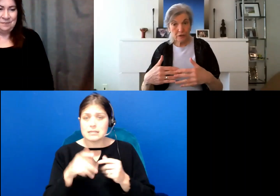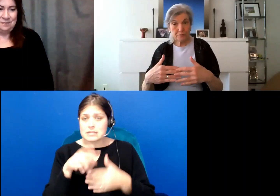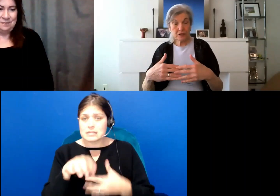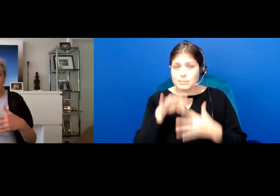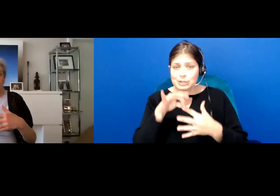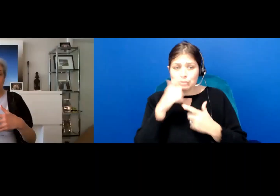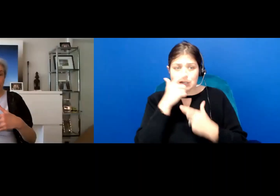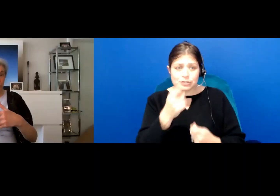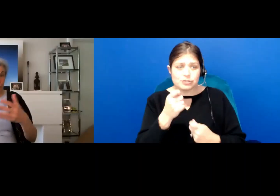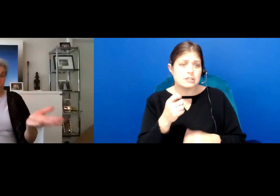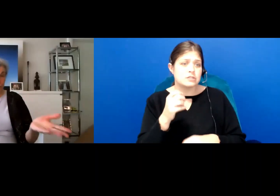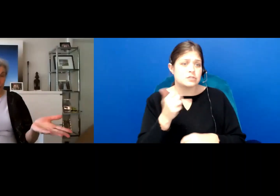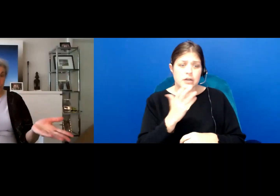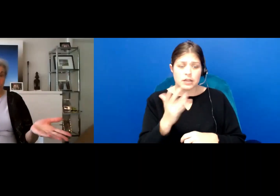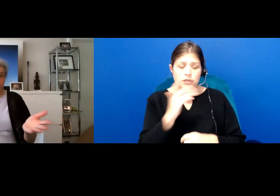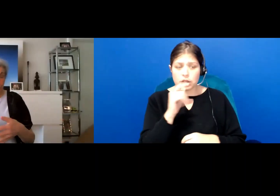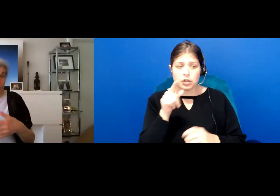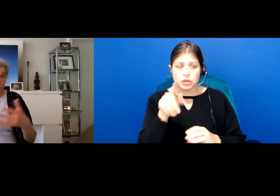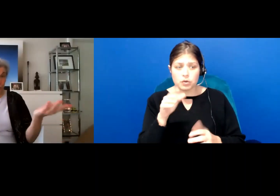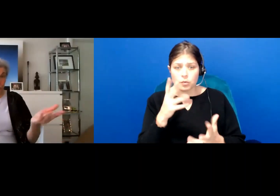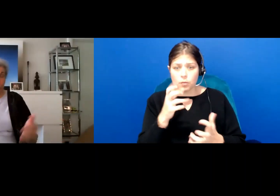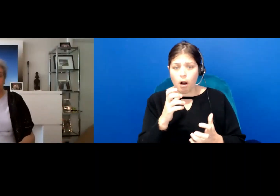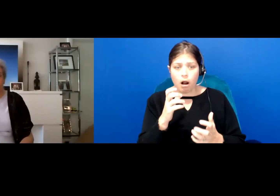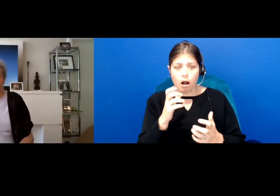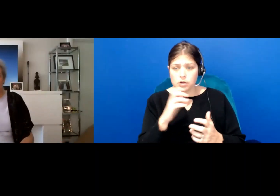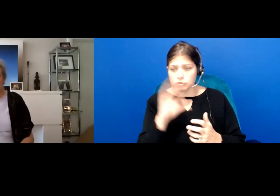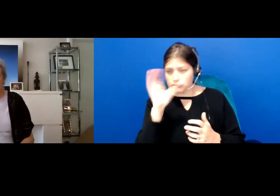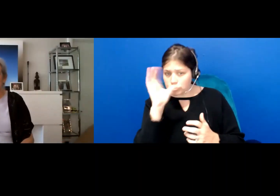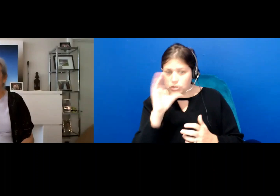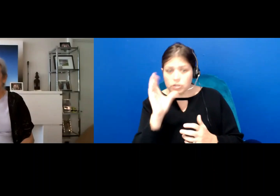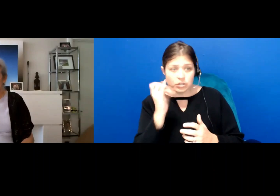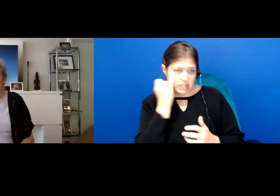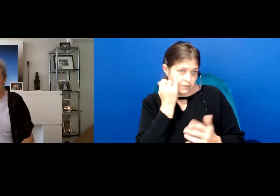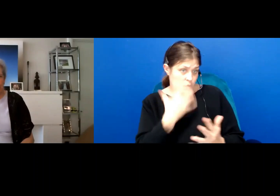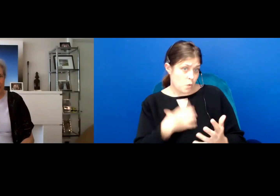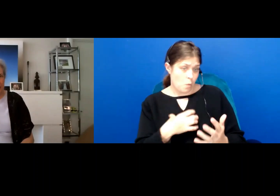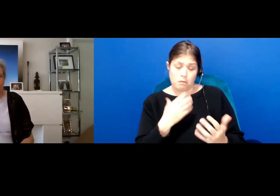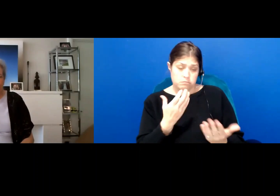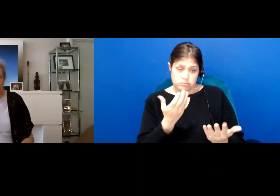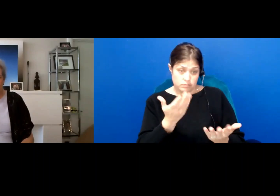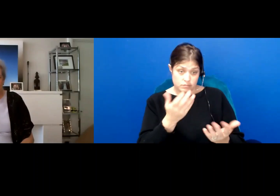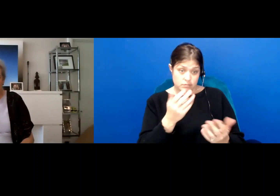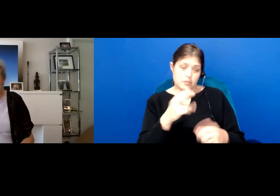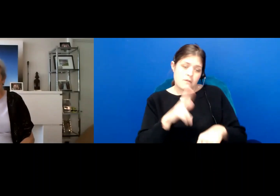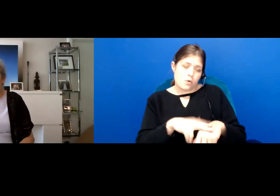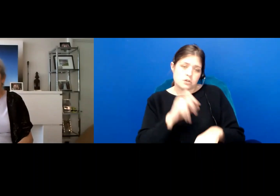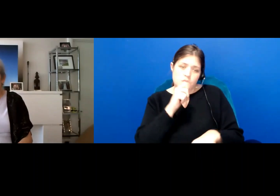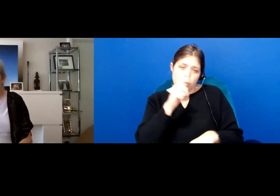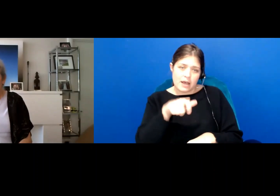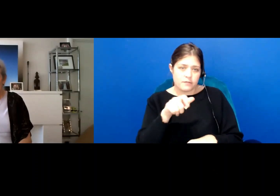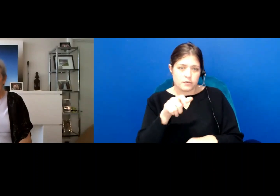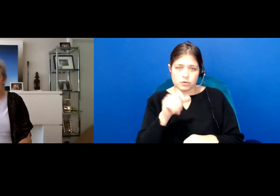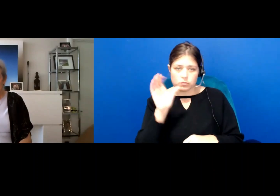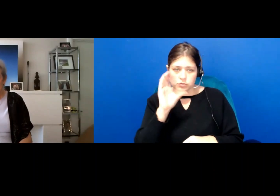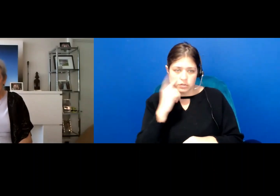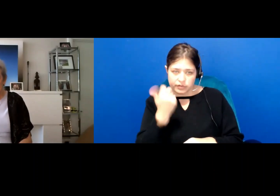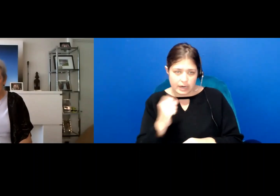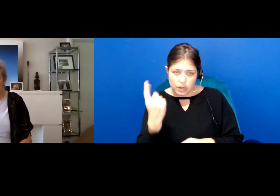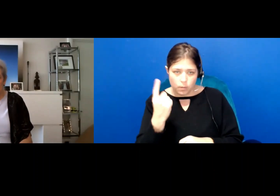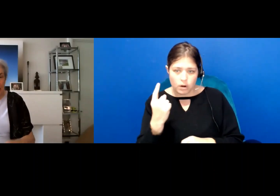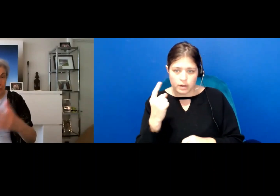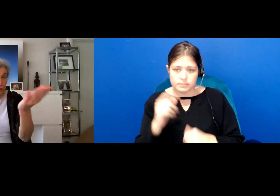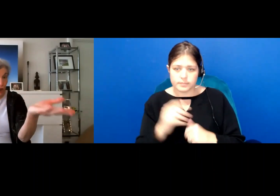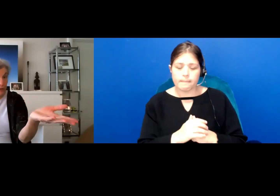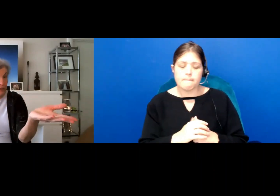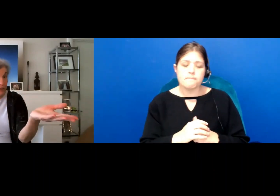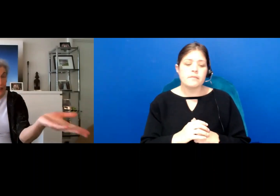searchable, so you could find others if you wish to. You, of course, don't have to find anybody by hitting a private screen.